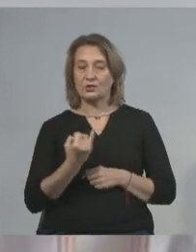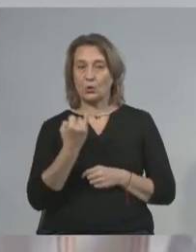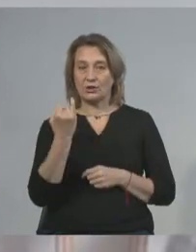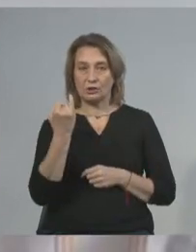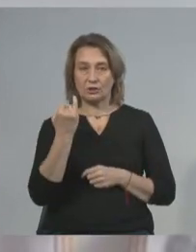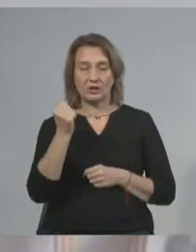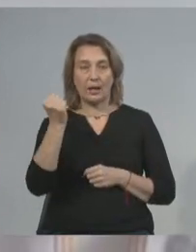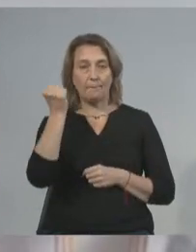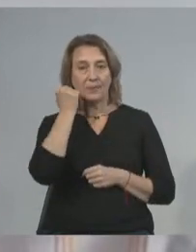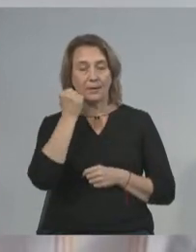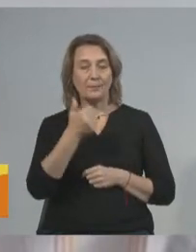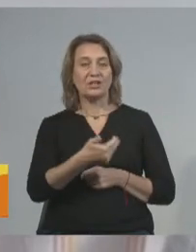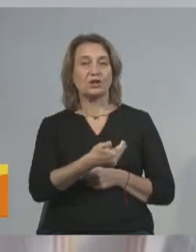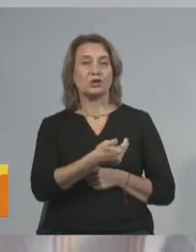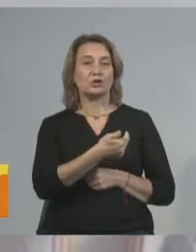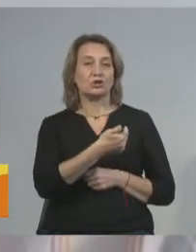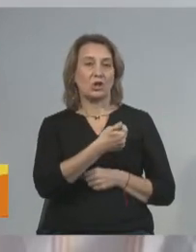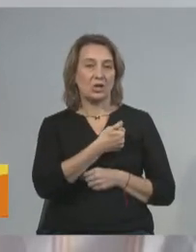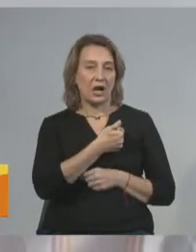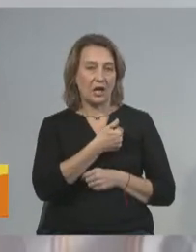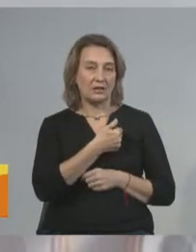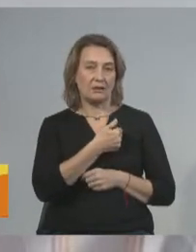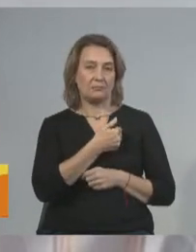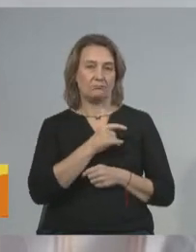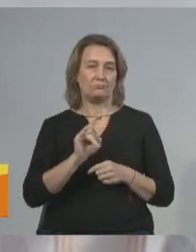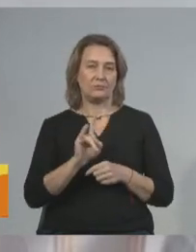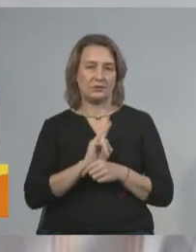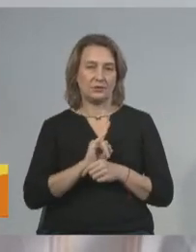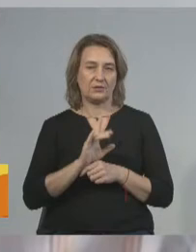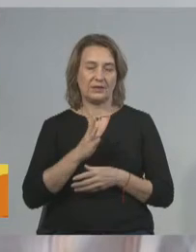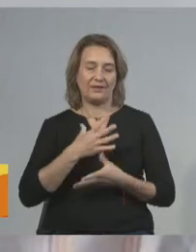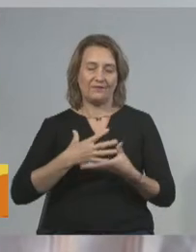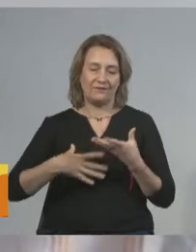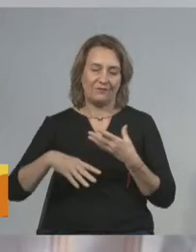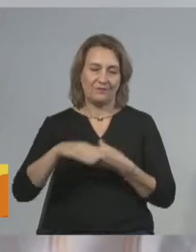historic memory they're trying to